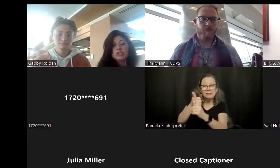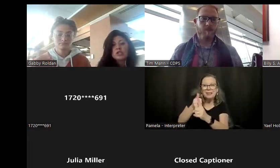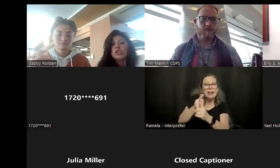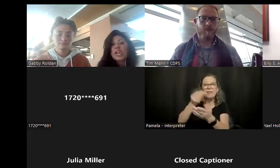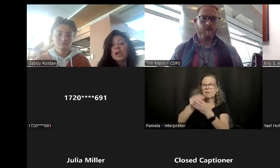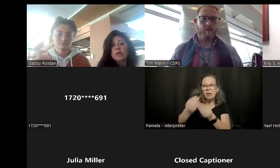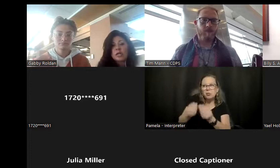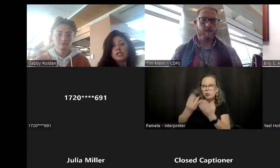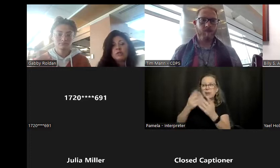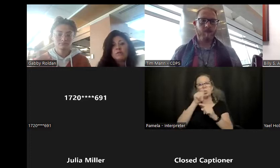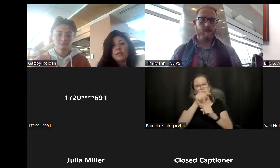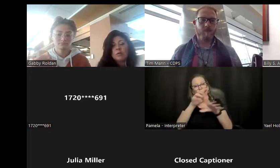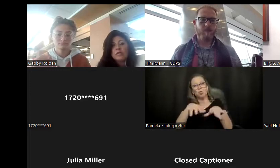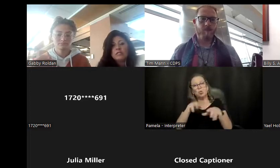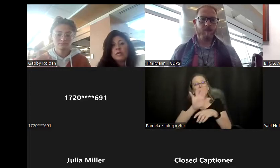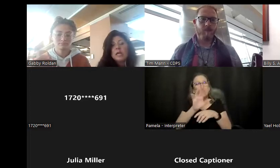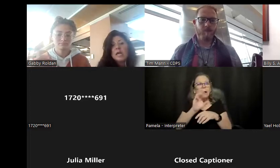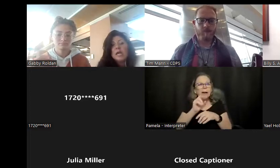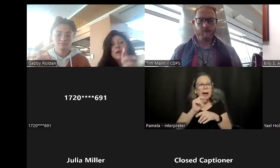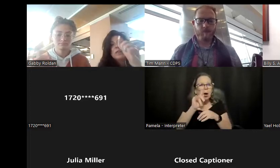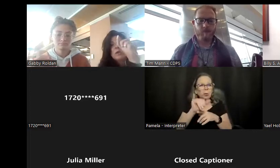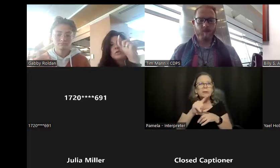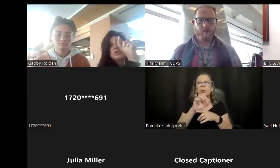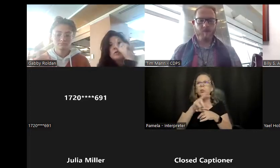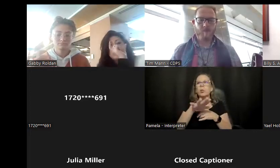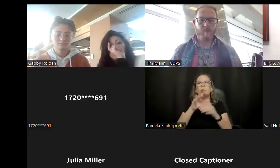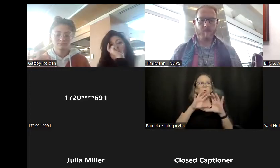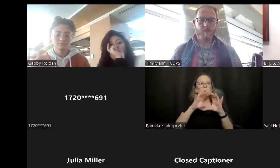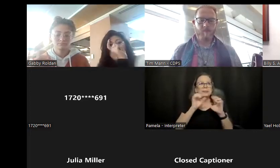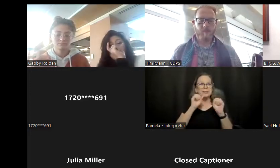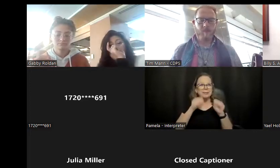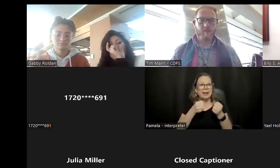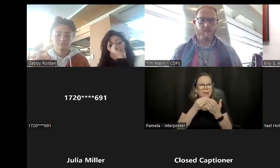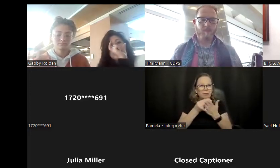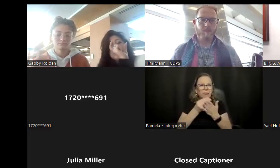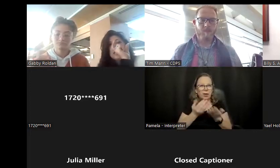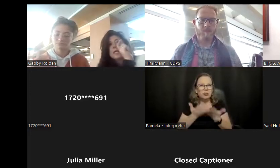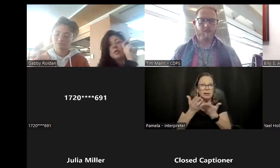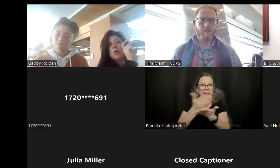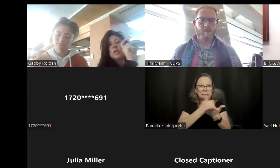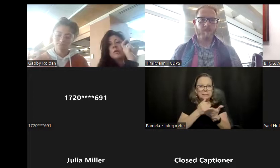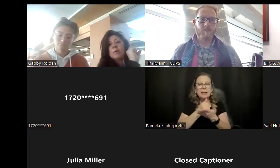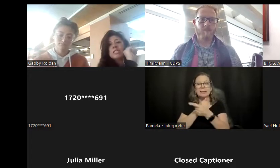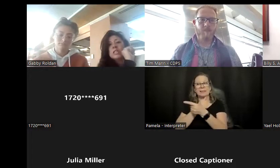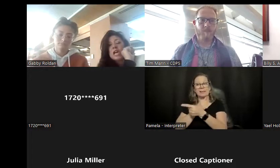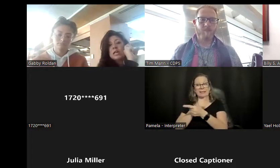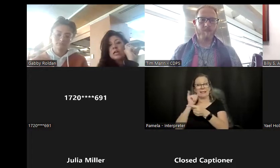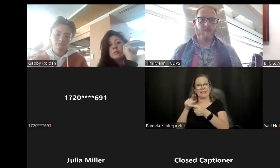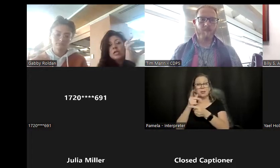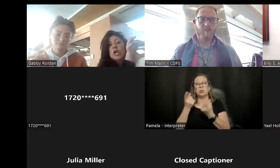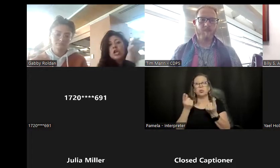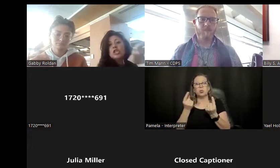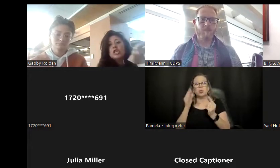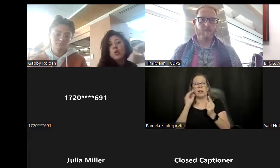Your organization or your county could do some fundraising. And what they'll do is they'll allocate it in one of their budget